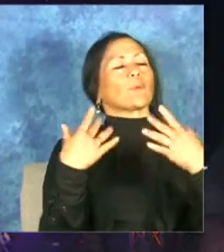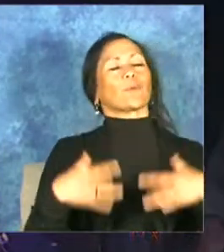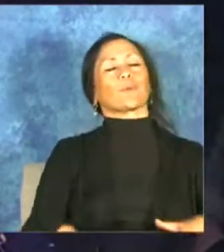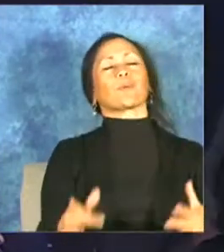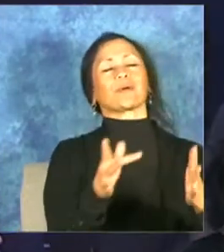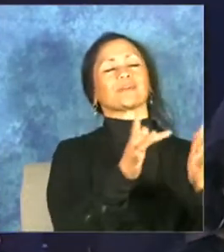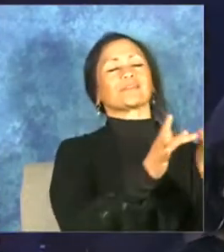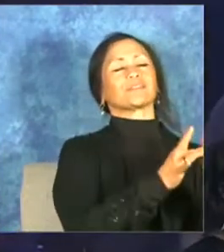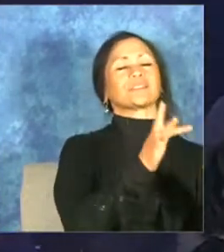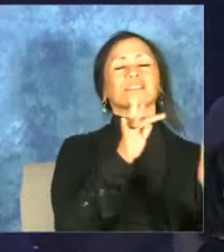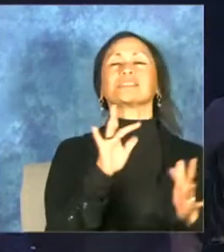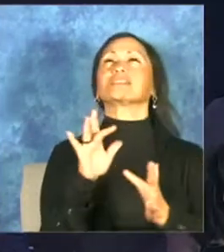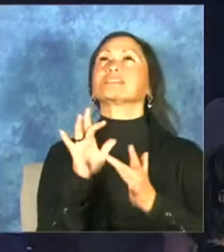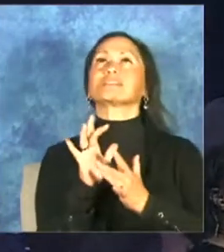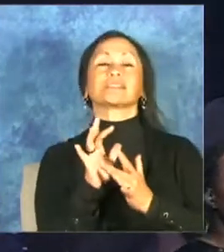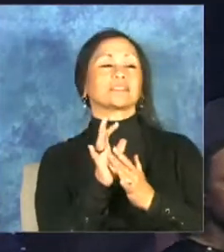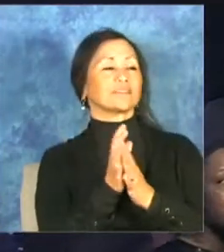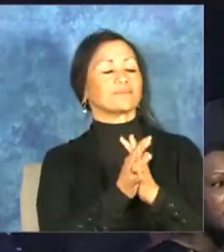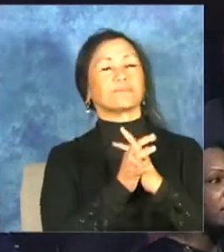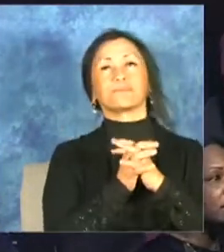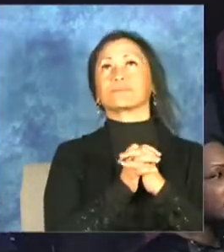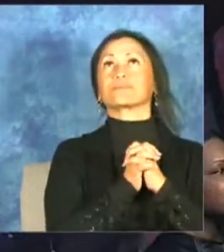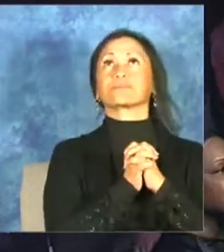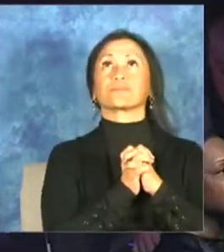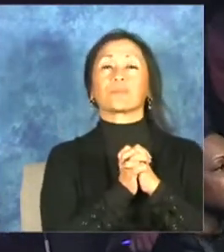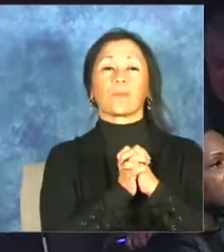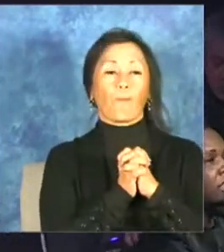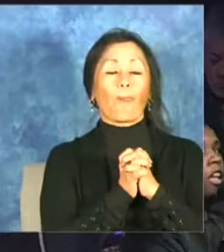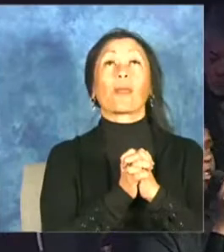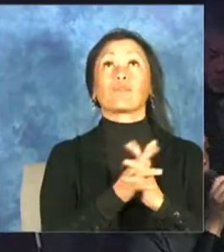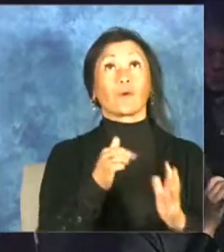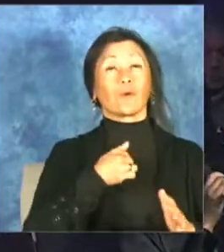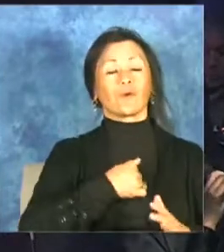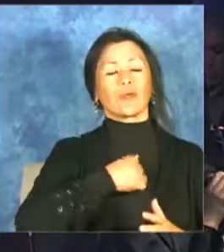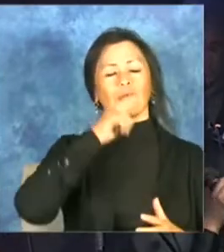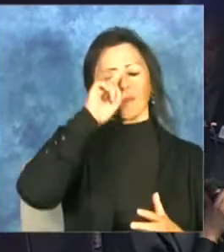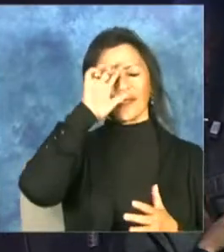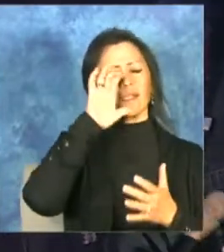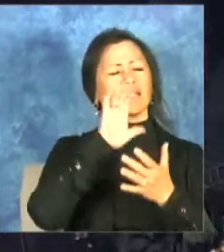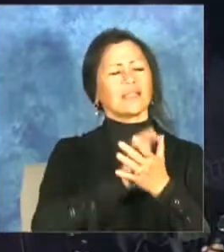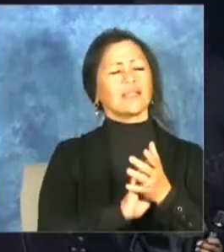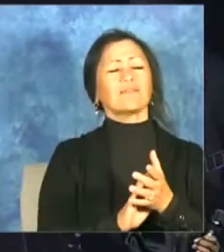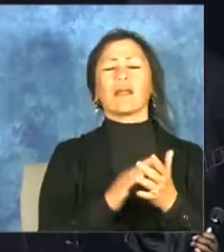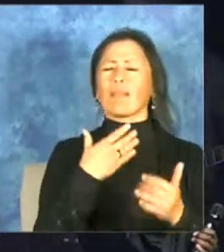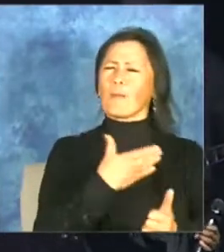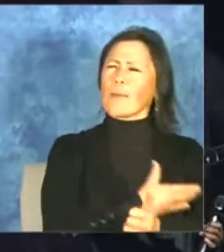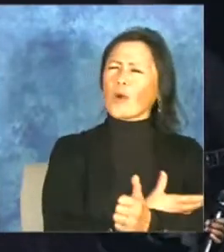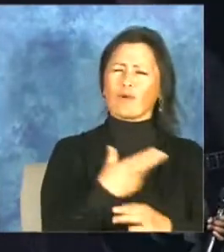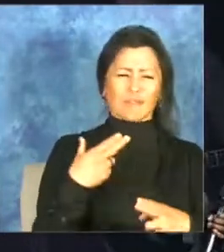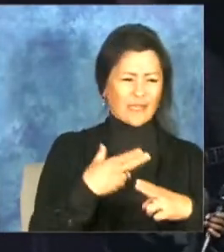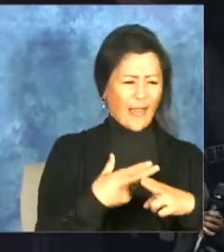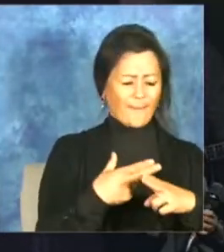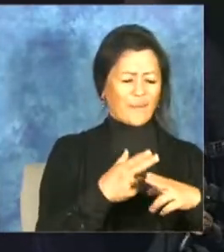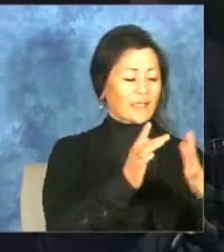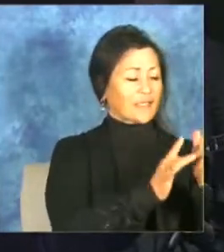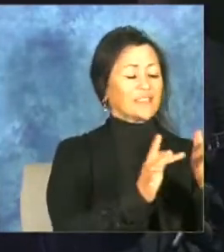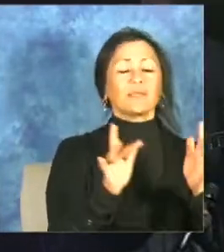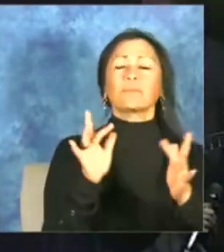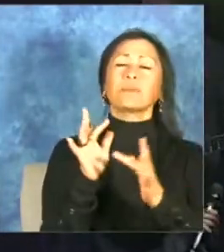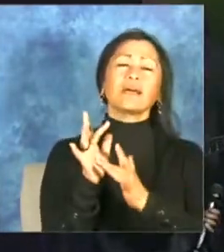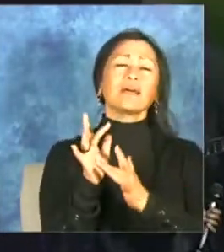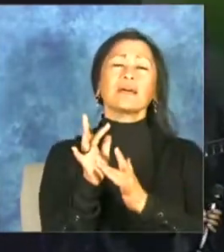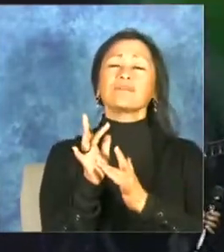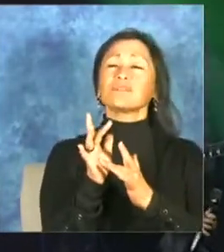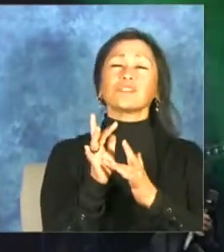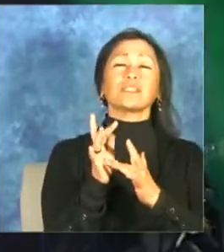the name of Jesus. Yes, I believe in the